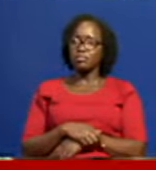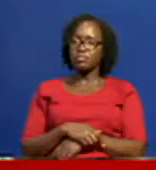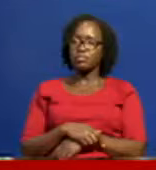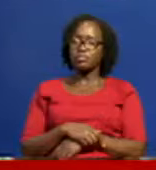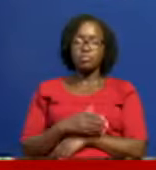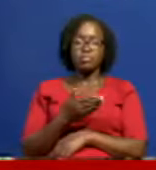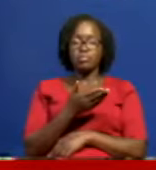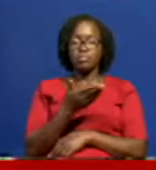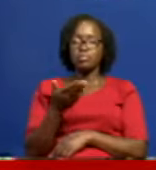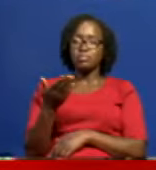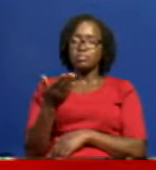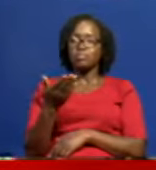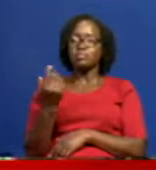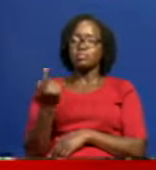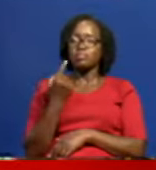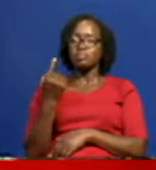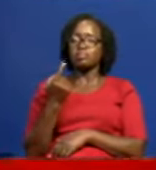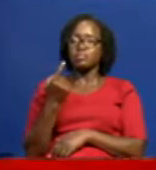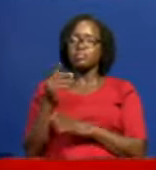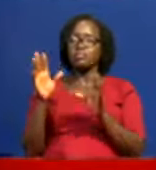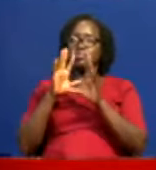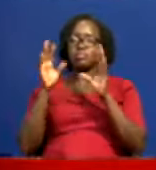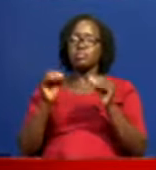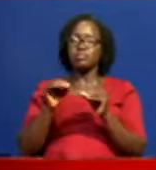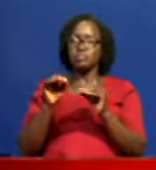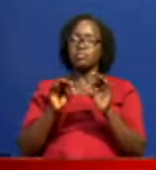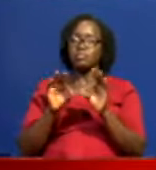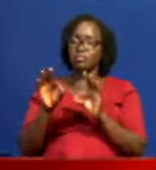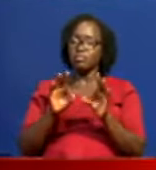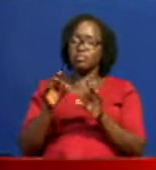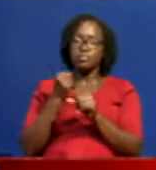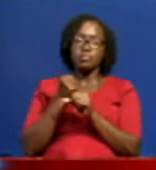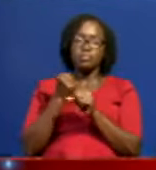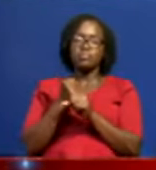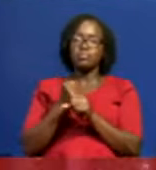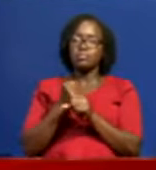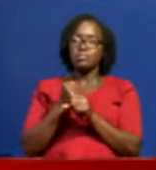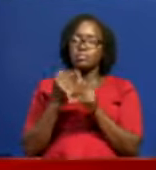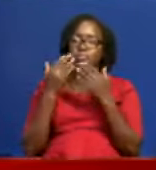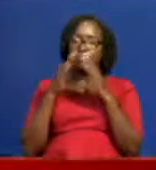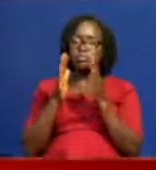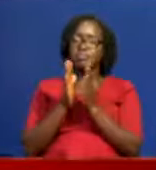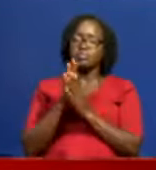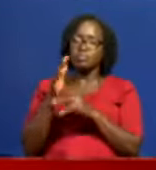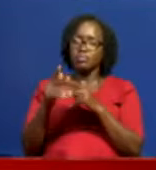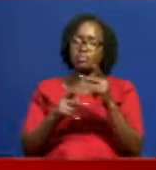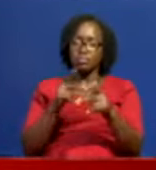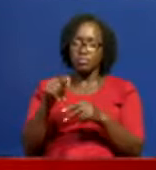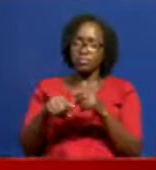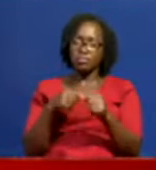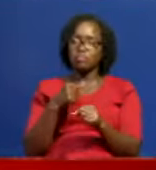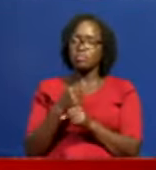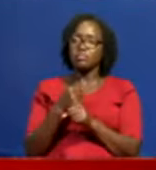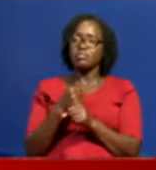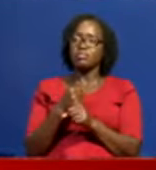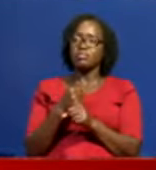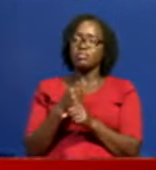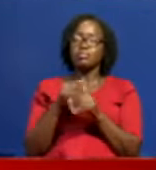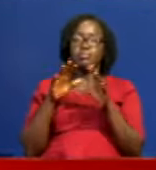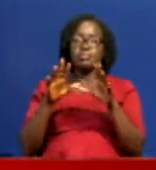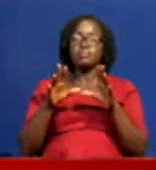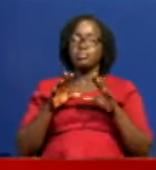These are only brief highlights of the work done and progress made this year. I